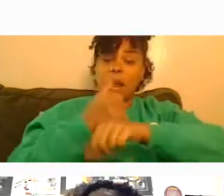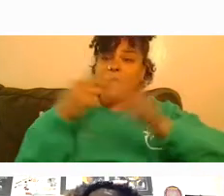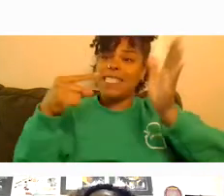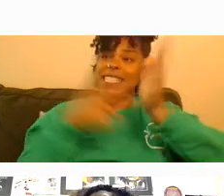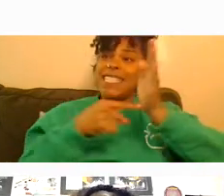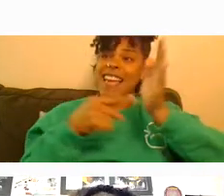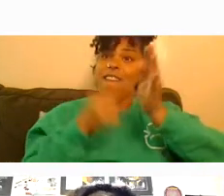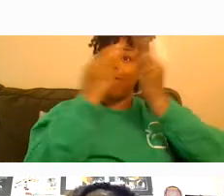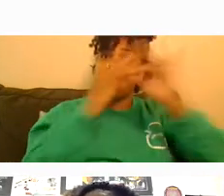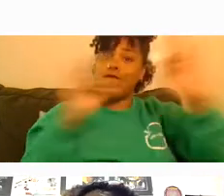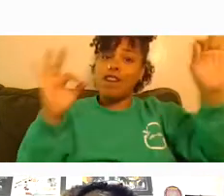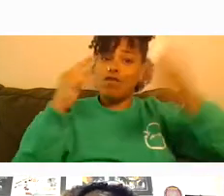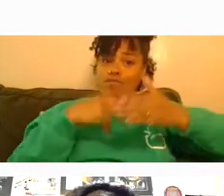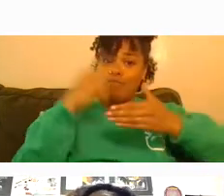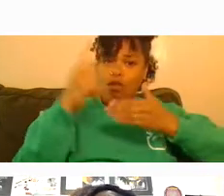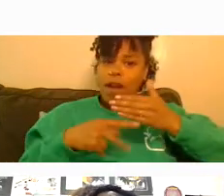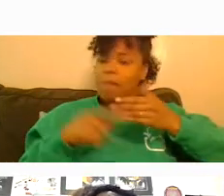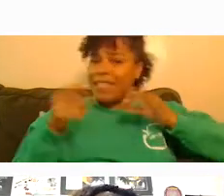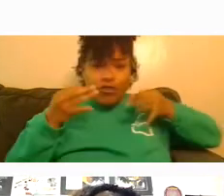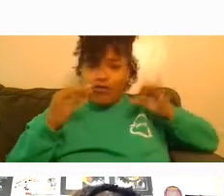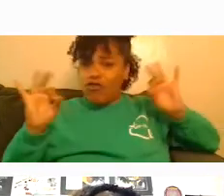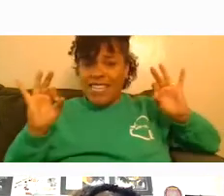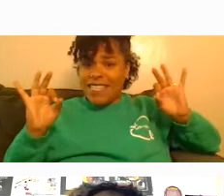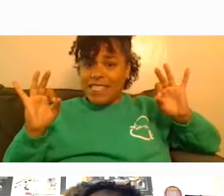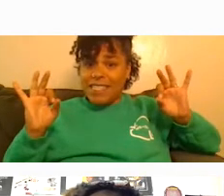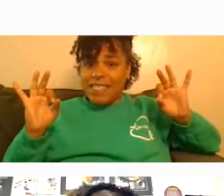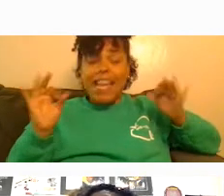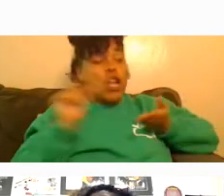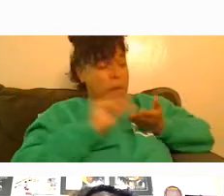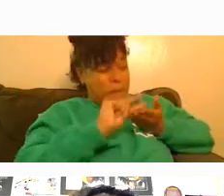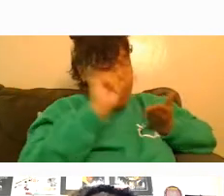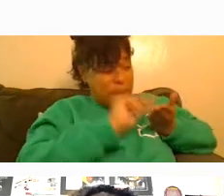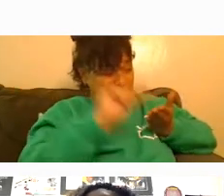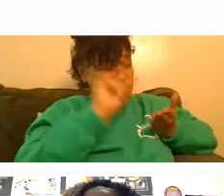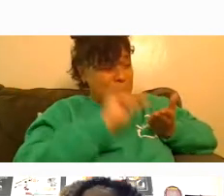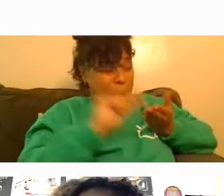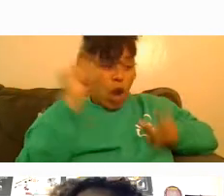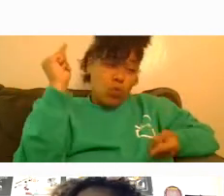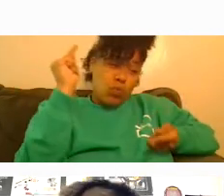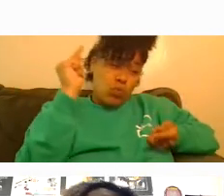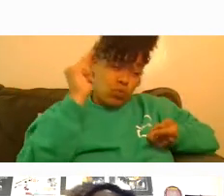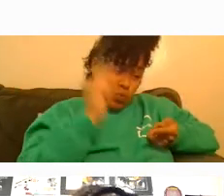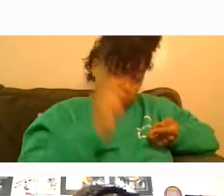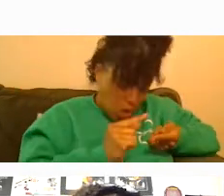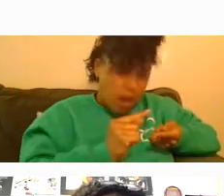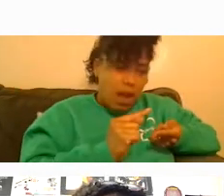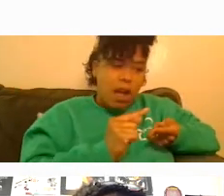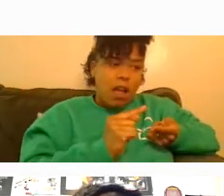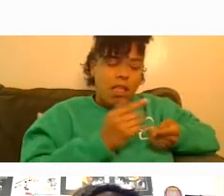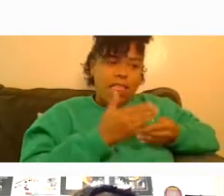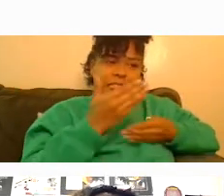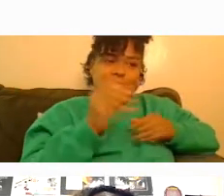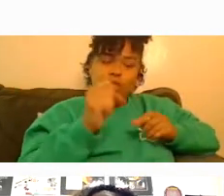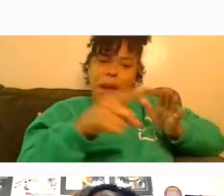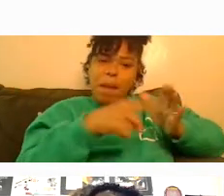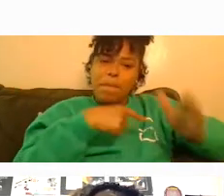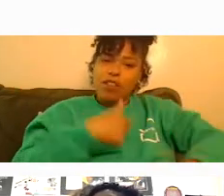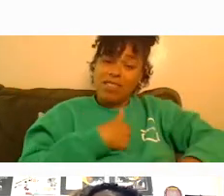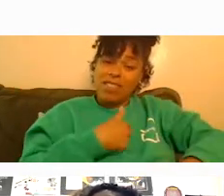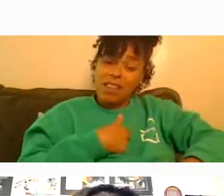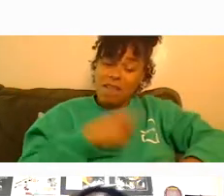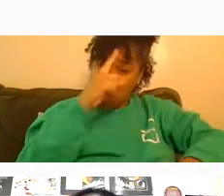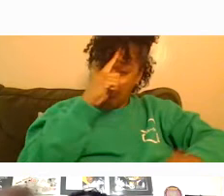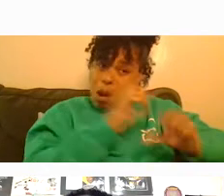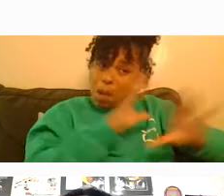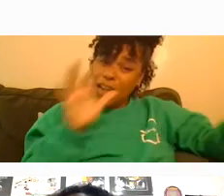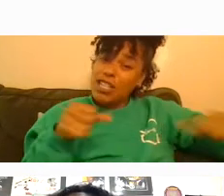about this, debt elimination, and you pay that debt down so that you can pay yourself. Can you imagine how much money you would have as